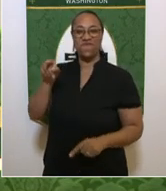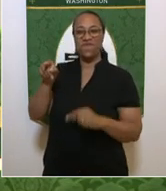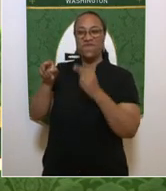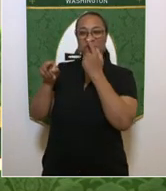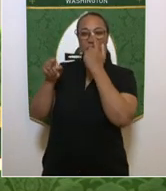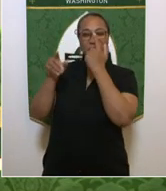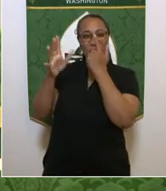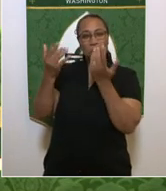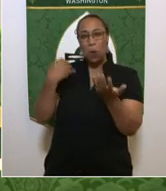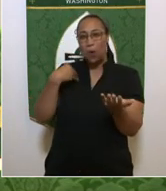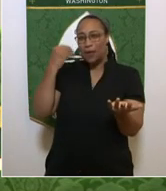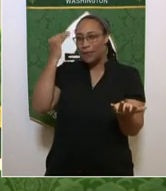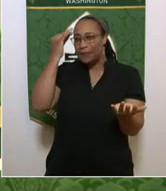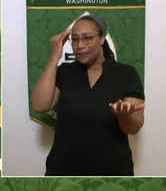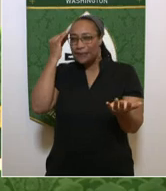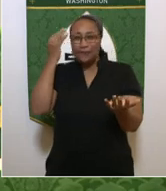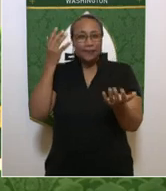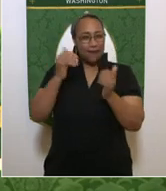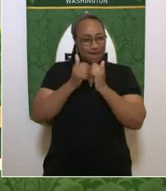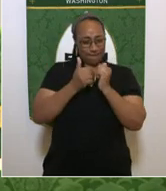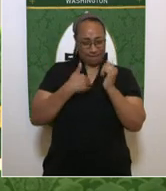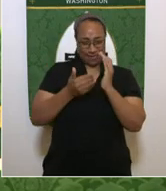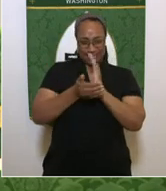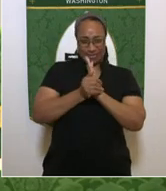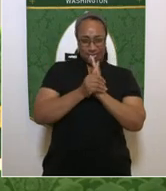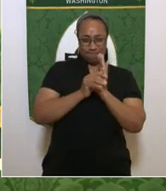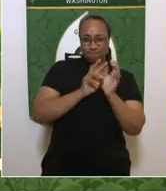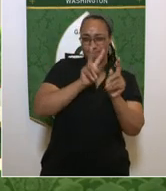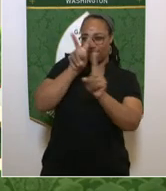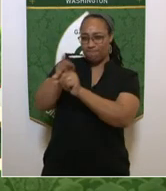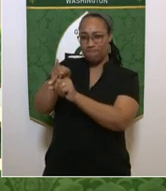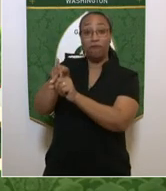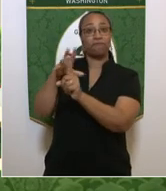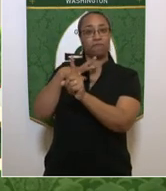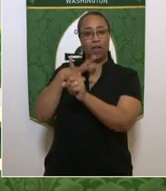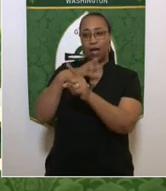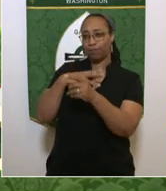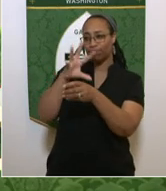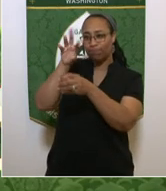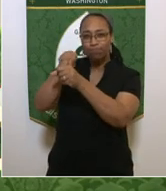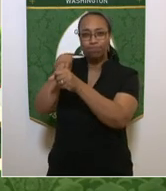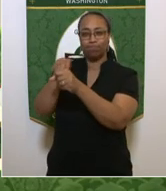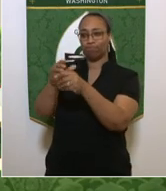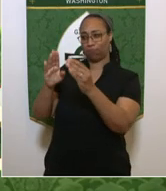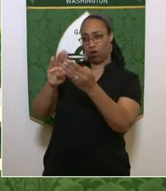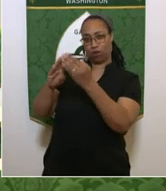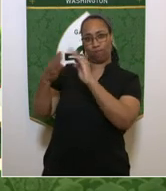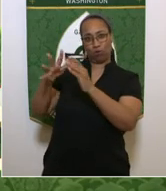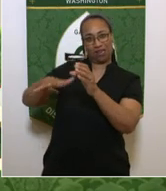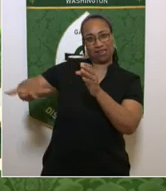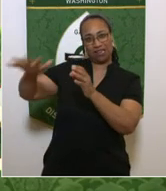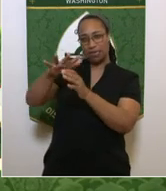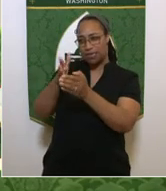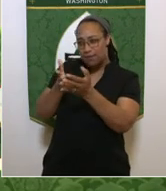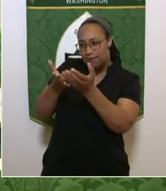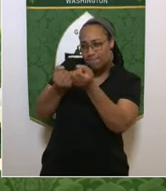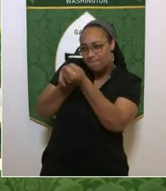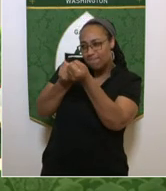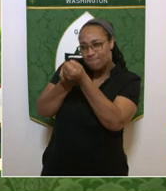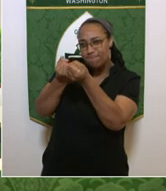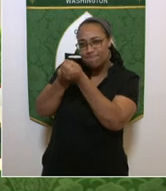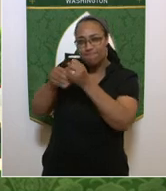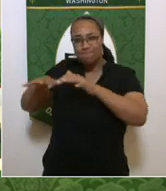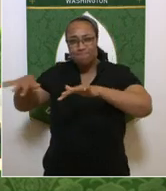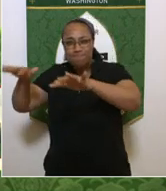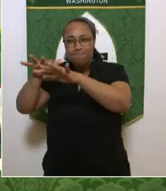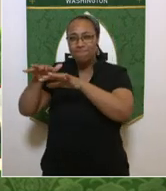make schools better, to help people change their lives and really get and take advantage of the fair